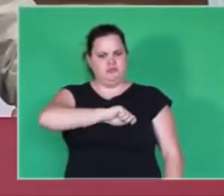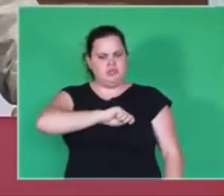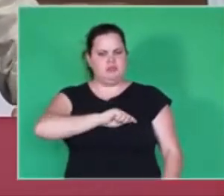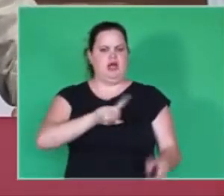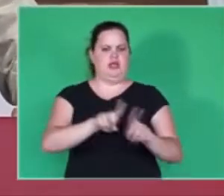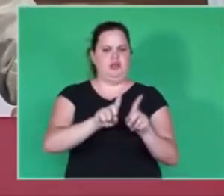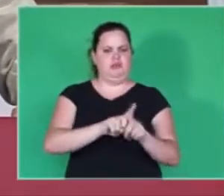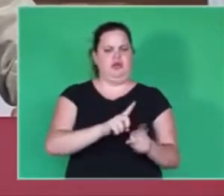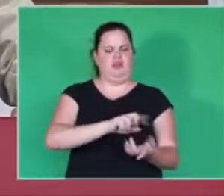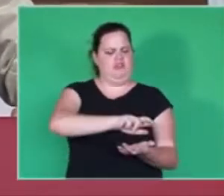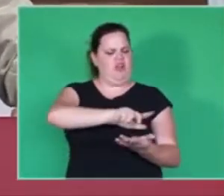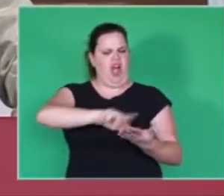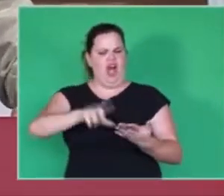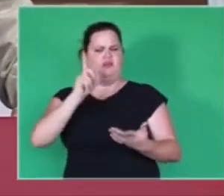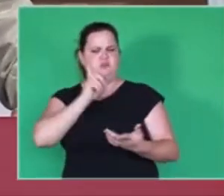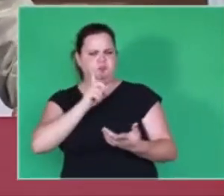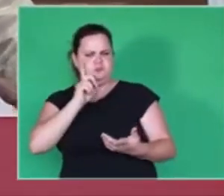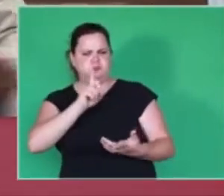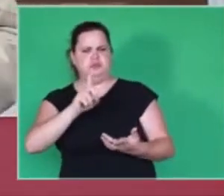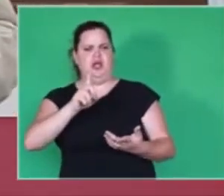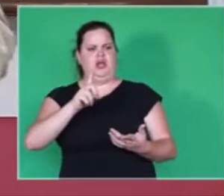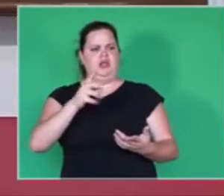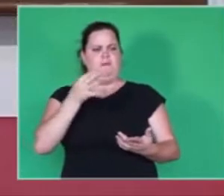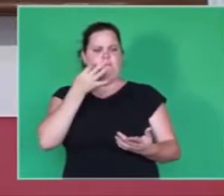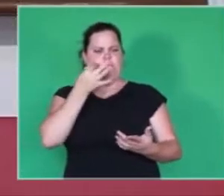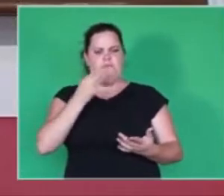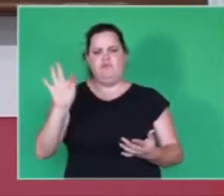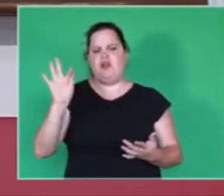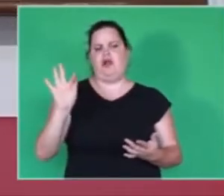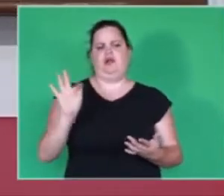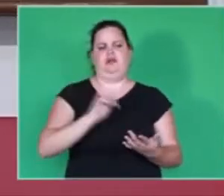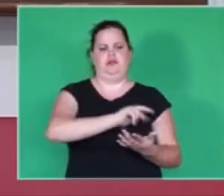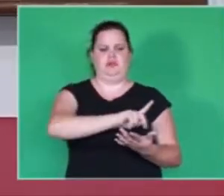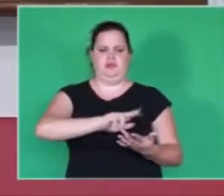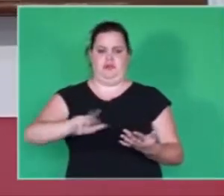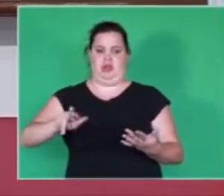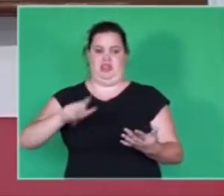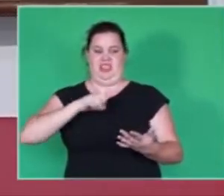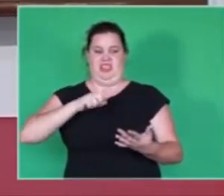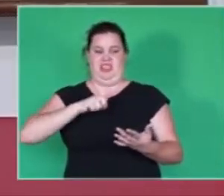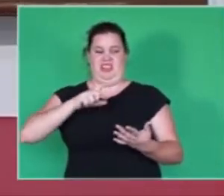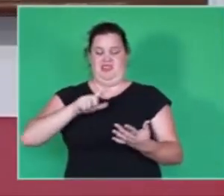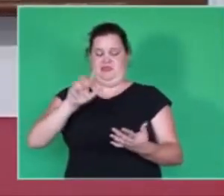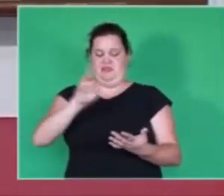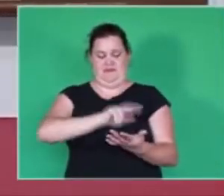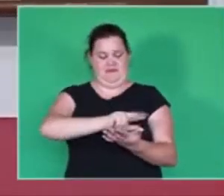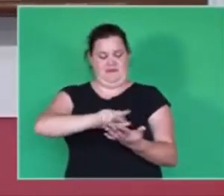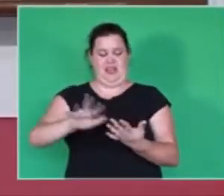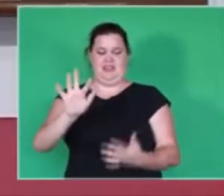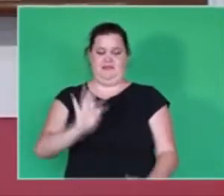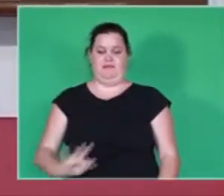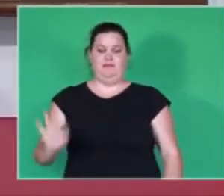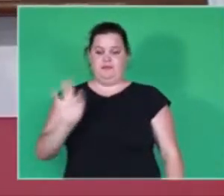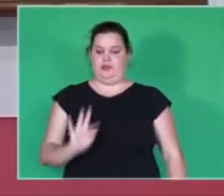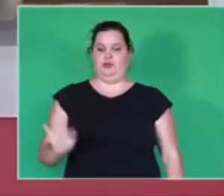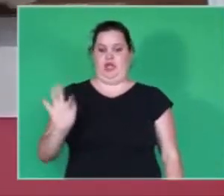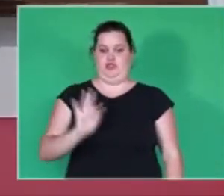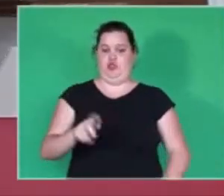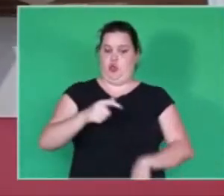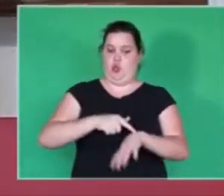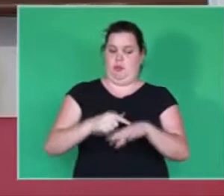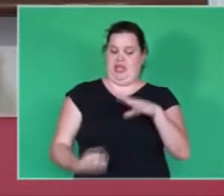Oxford, Cambridge, and Paris. They filled the world of that time. When the